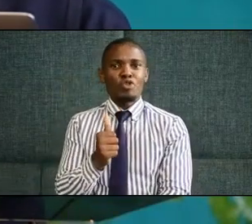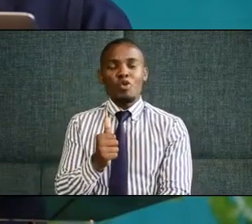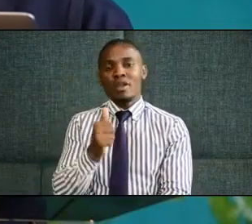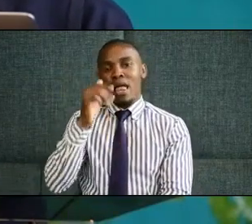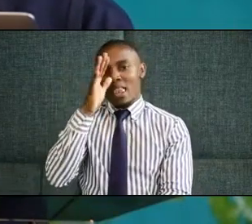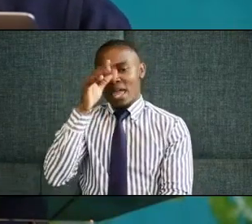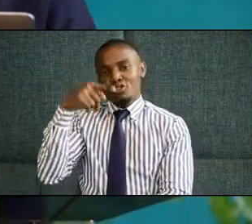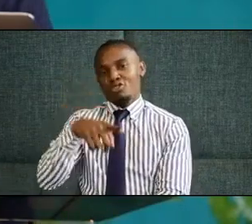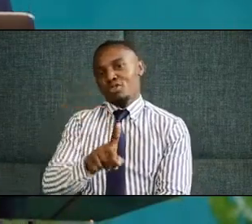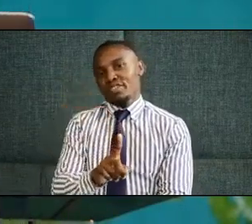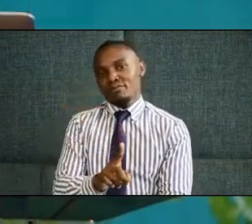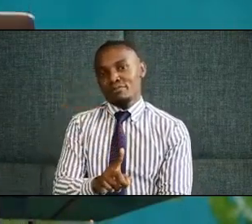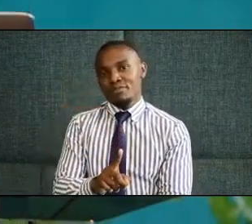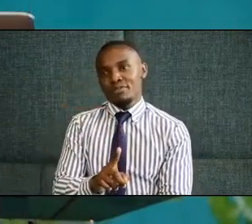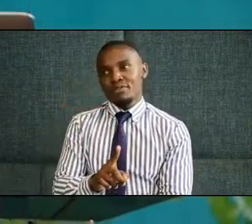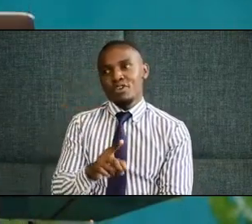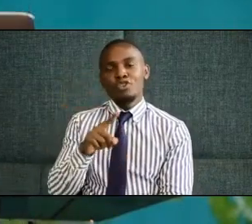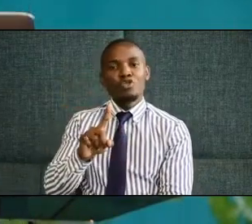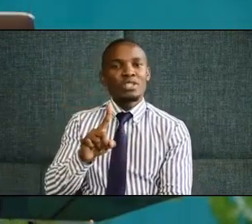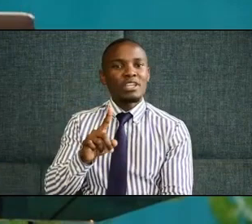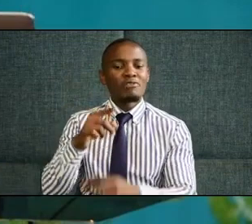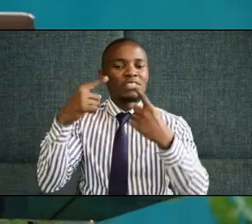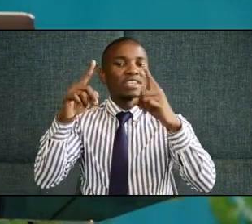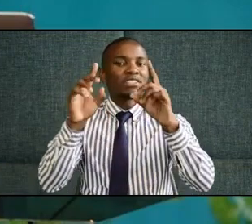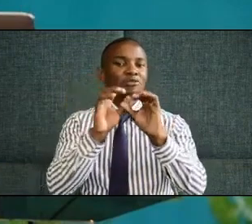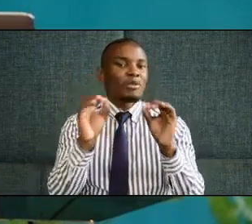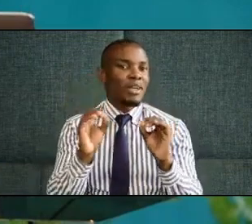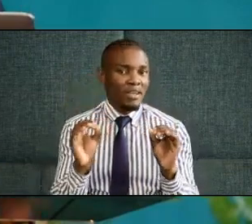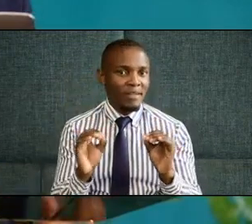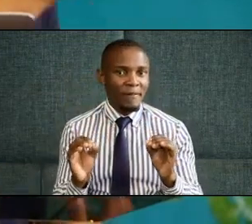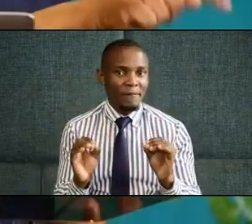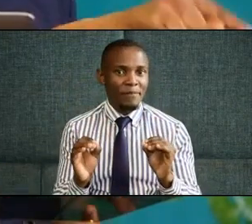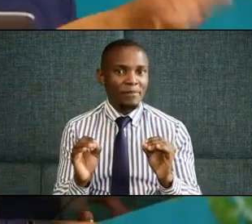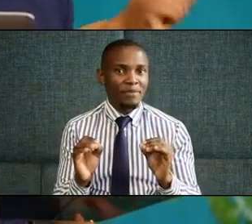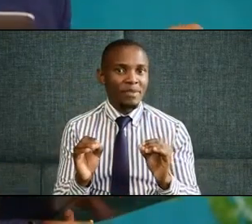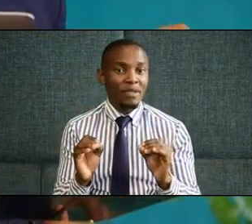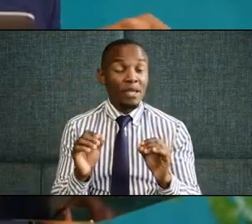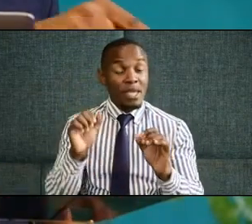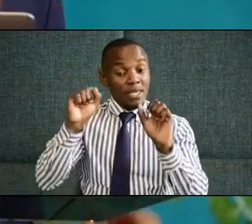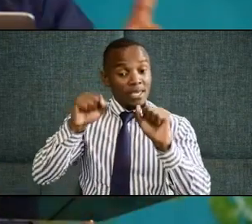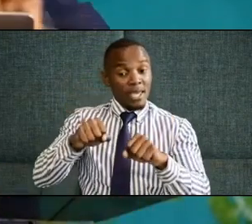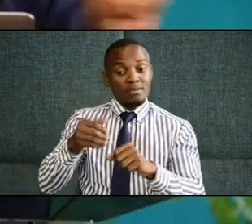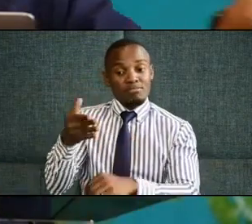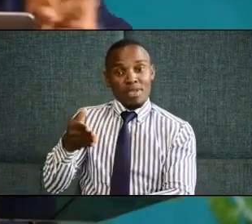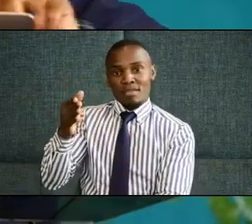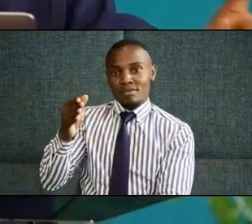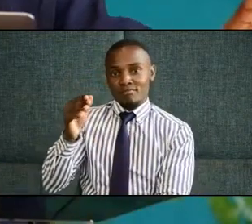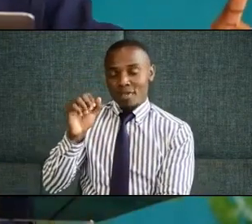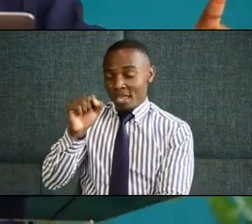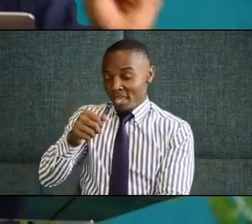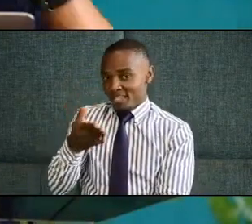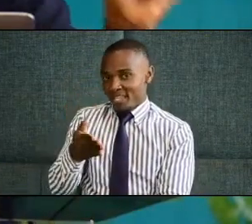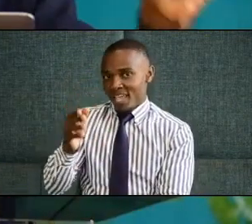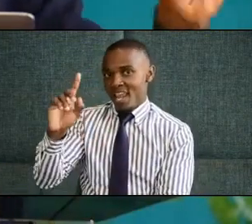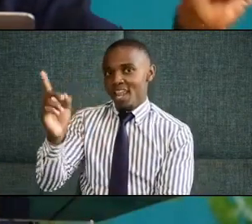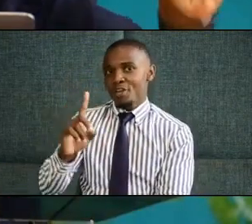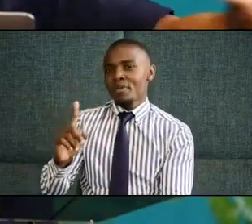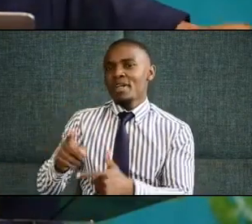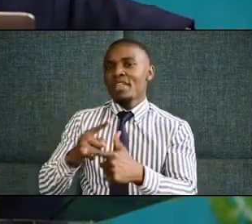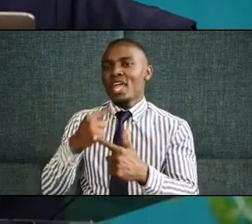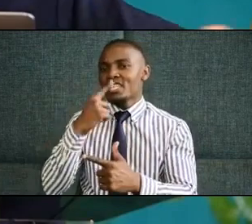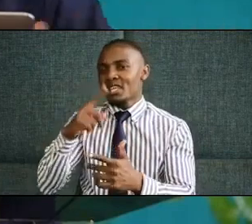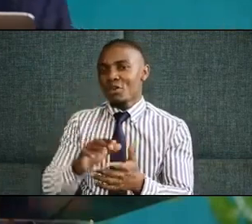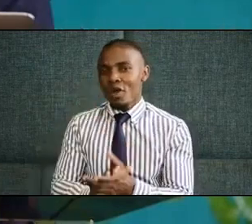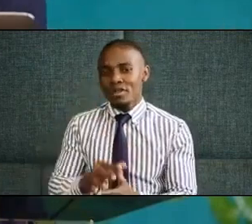yourself. You are not doing well. You can be in Nairobi and tell yourself, we